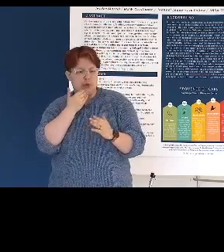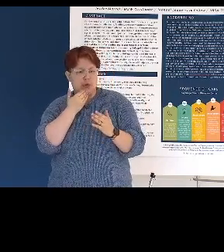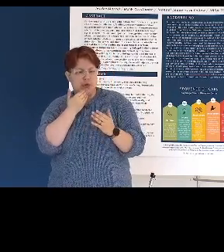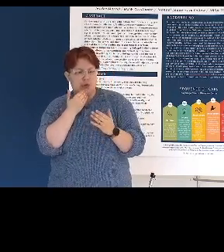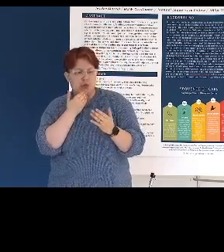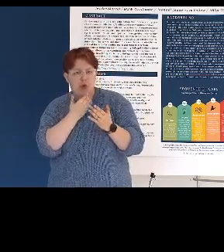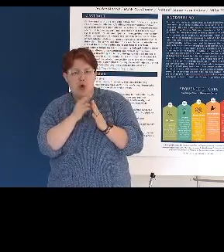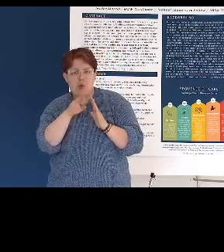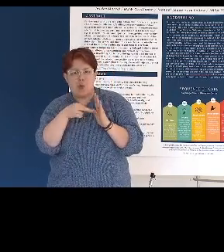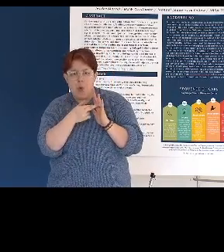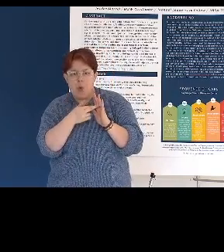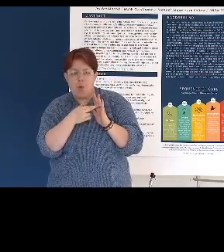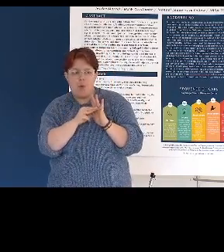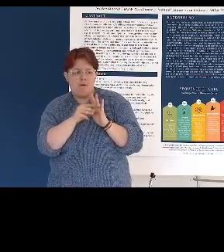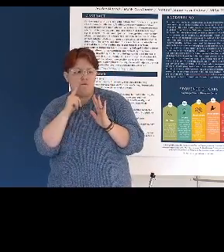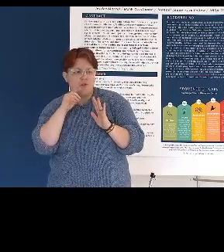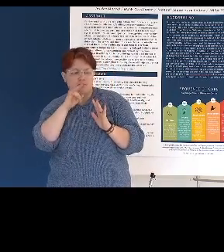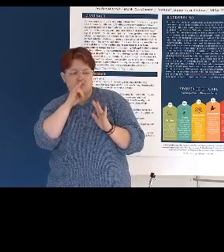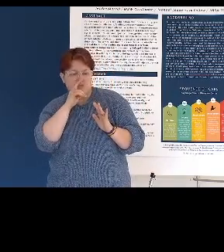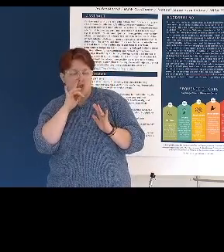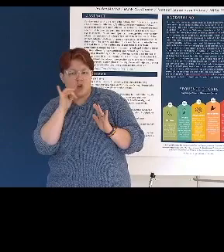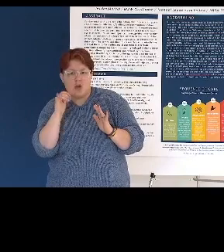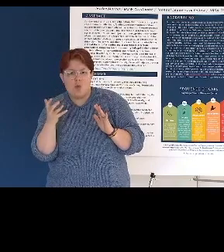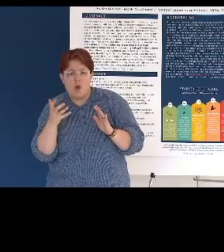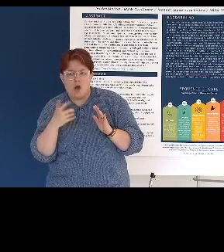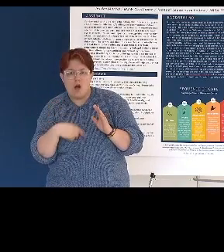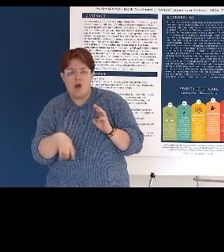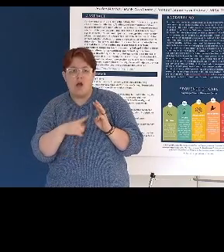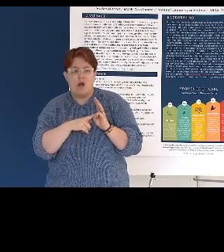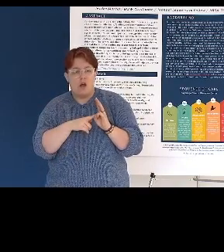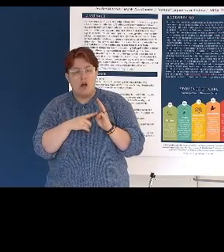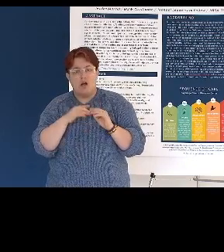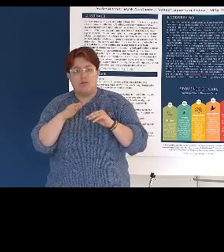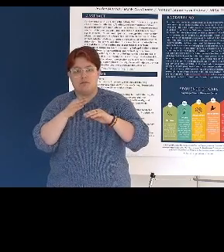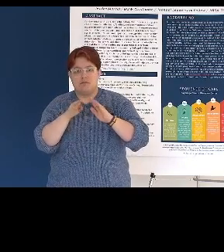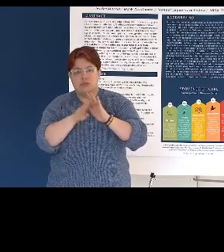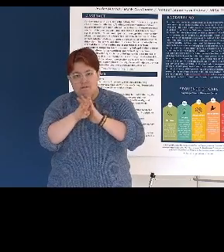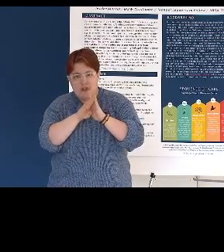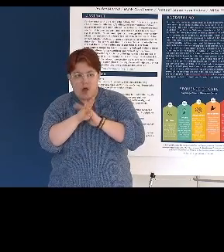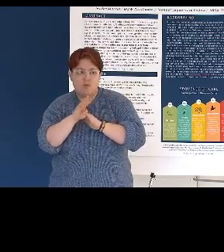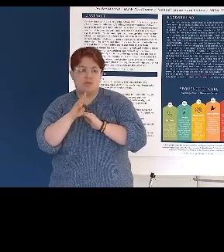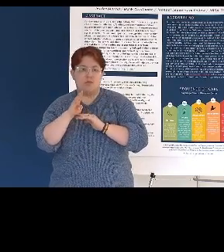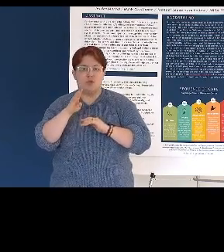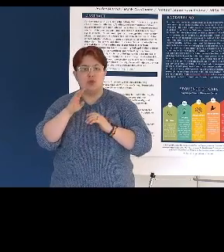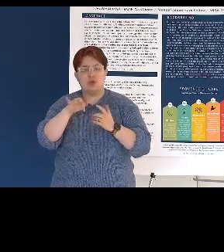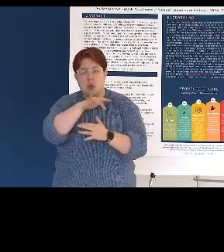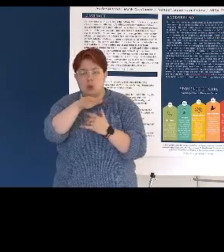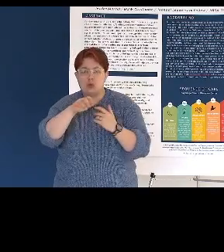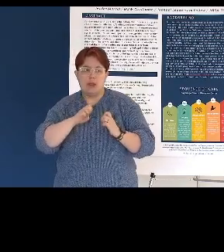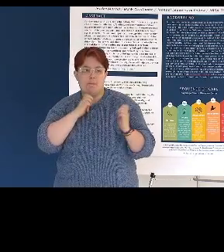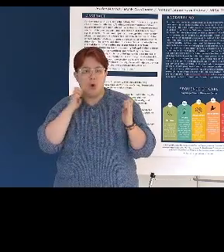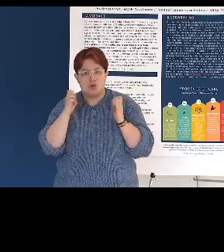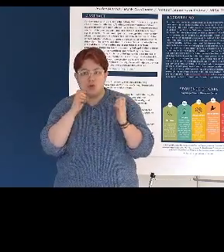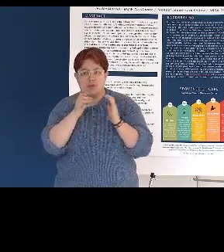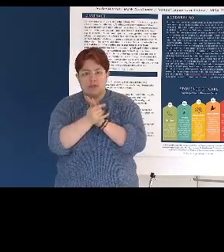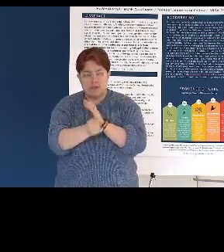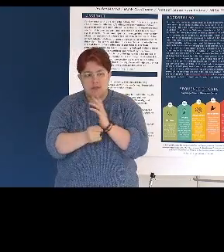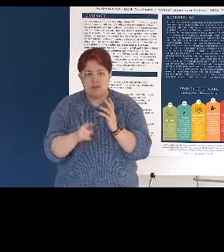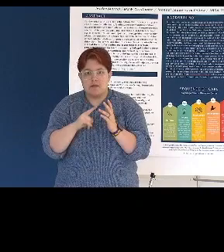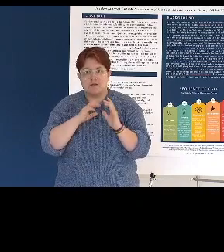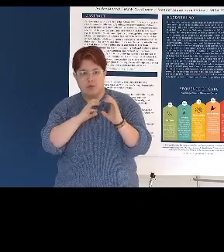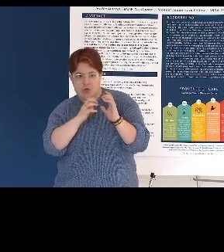like? Developing social emotional skills along with communication skills,